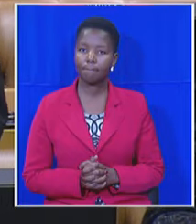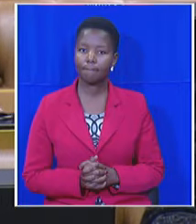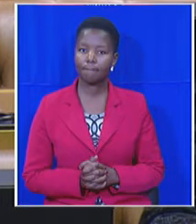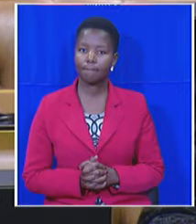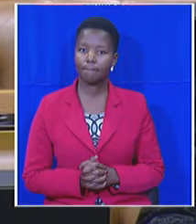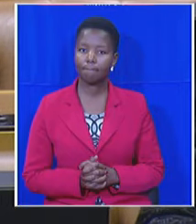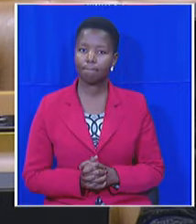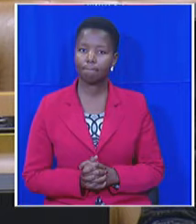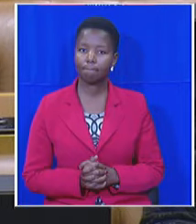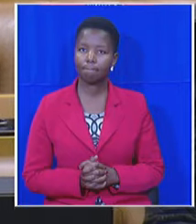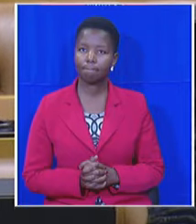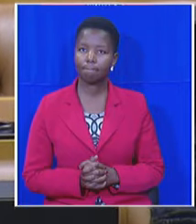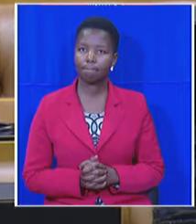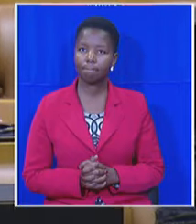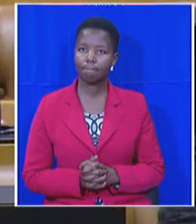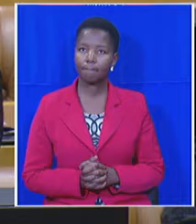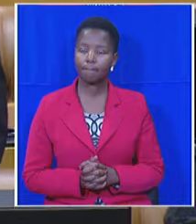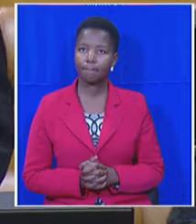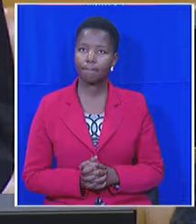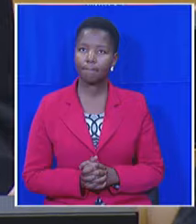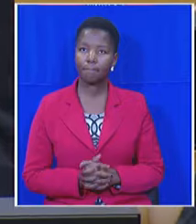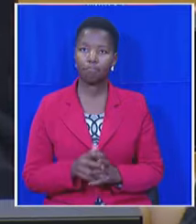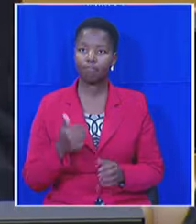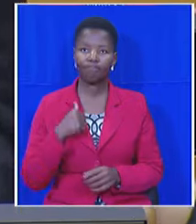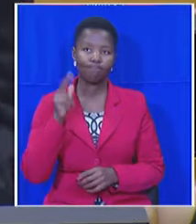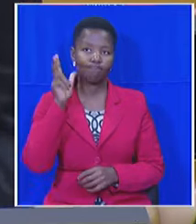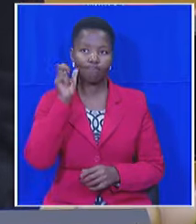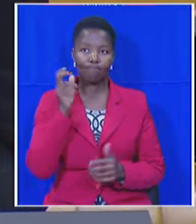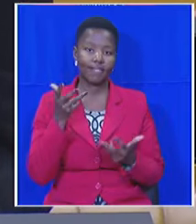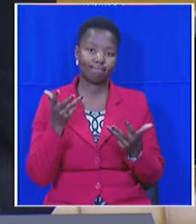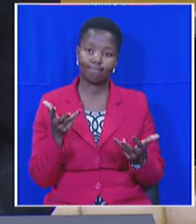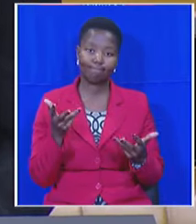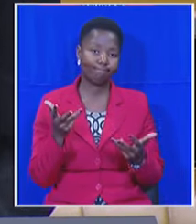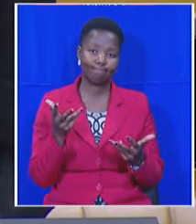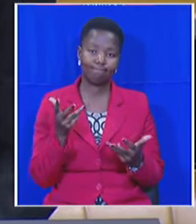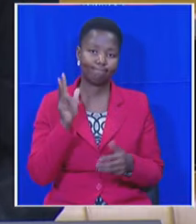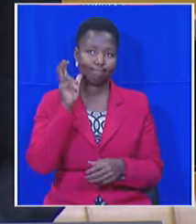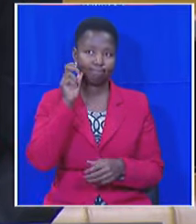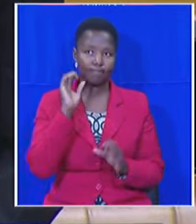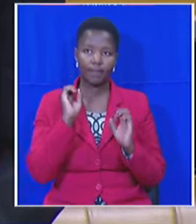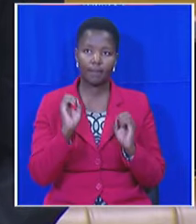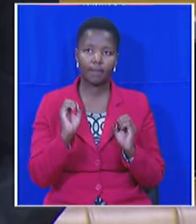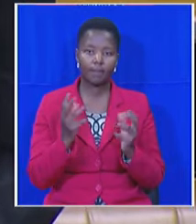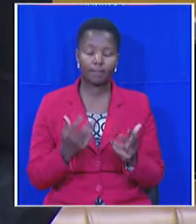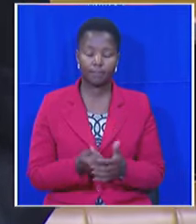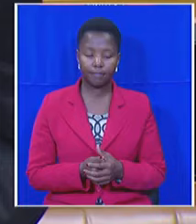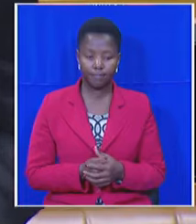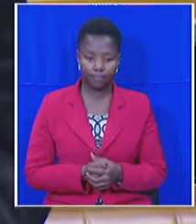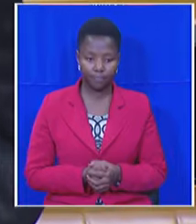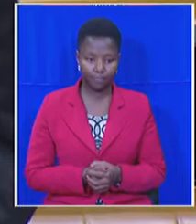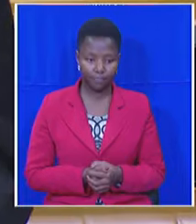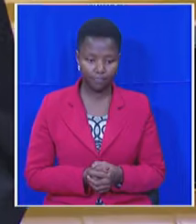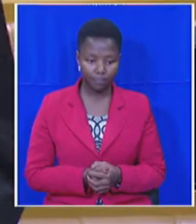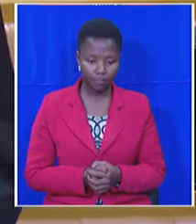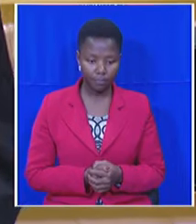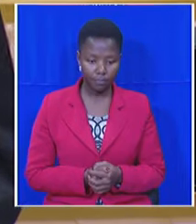it demeans the status of this House. I'm therefore requesting particularly members of the ANC caucus to